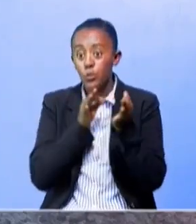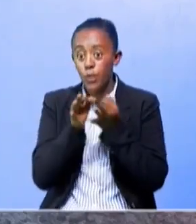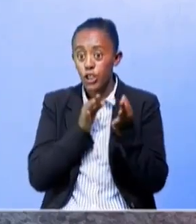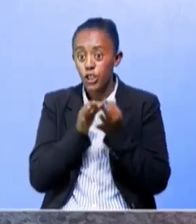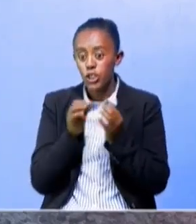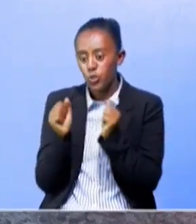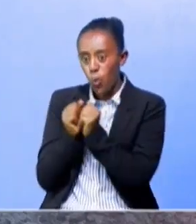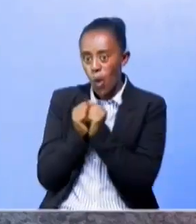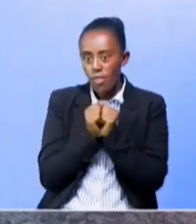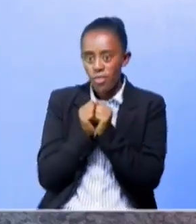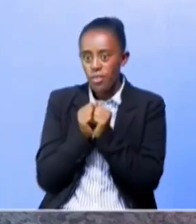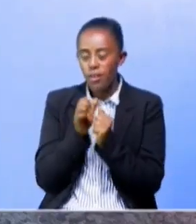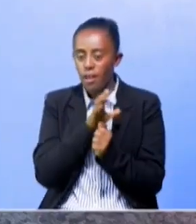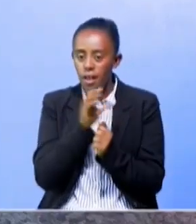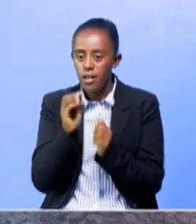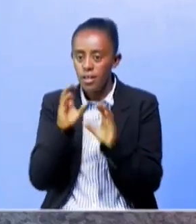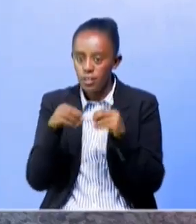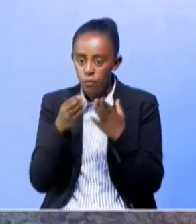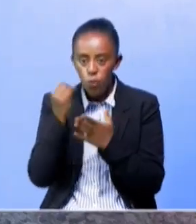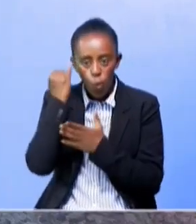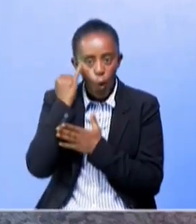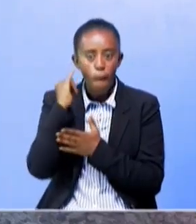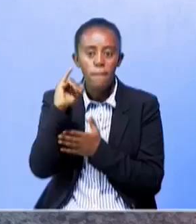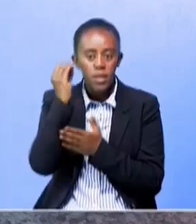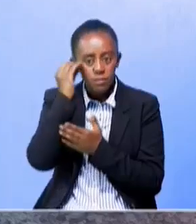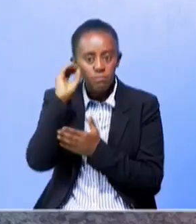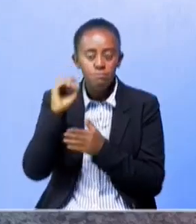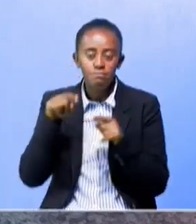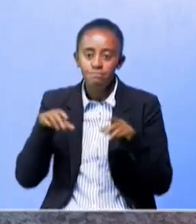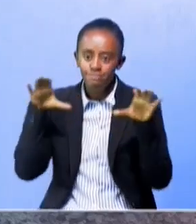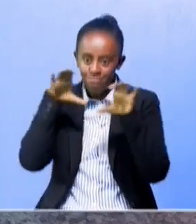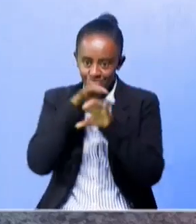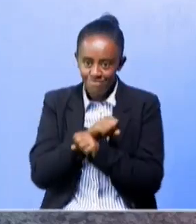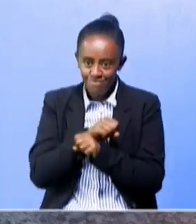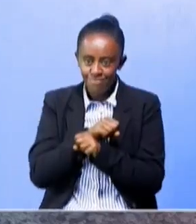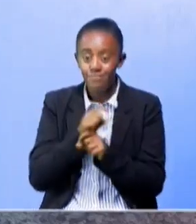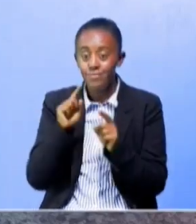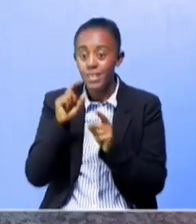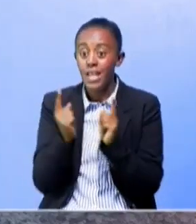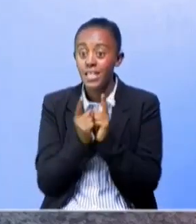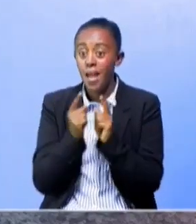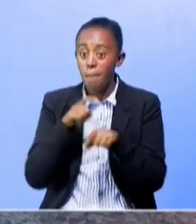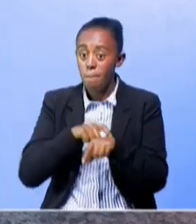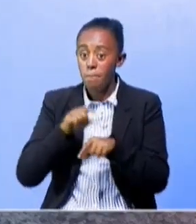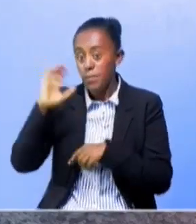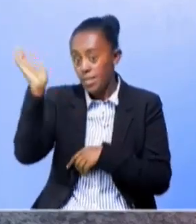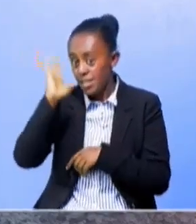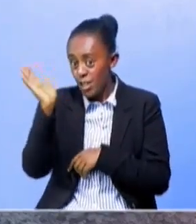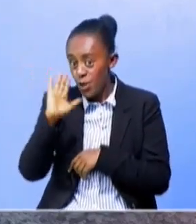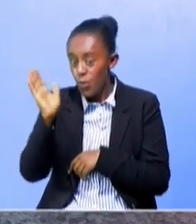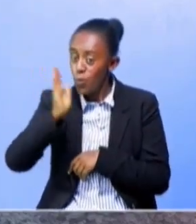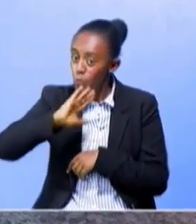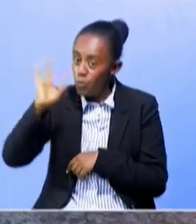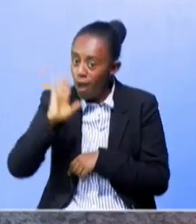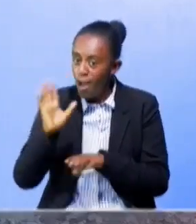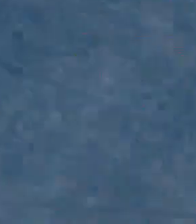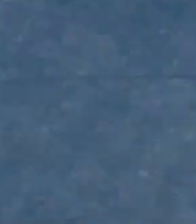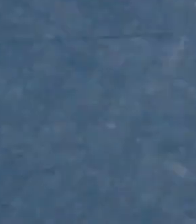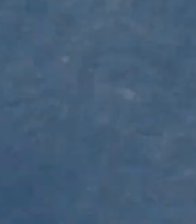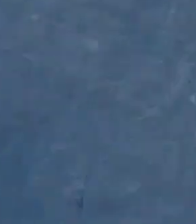other healthcare professionals. Your opinion. That's what we have for today. Till we meet next time. See you. Goodbye, students.